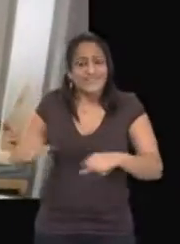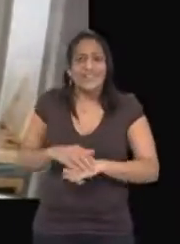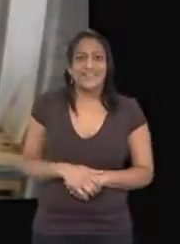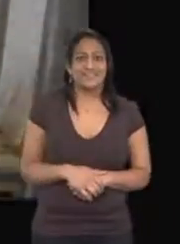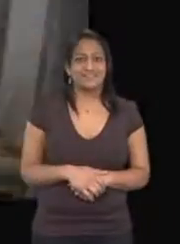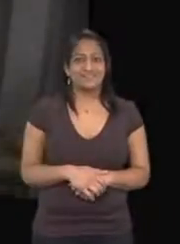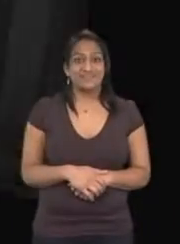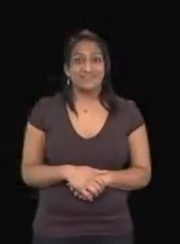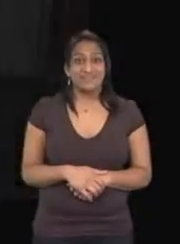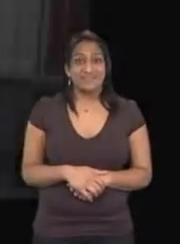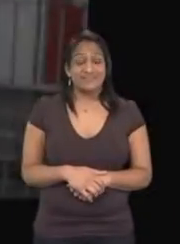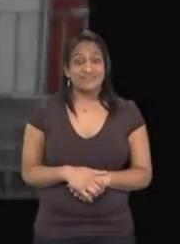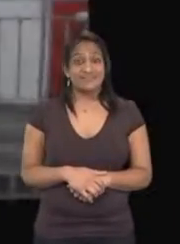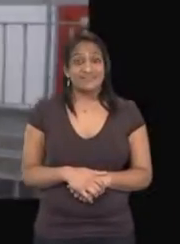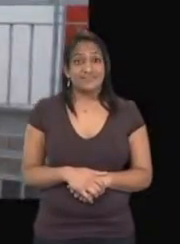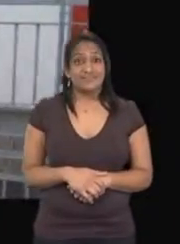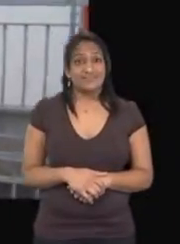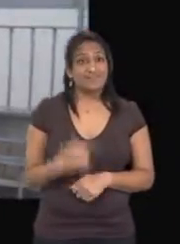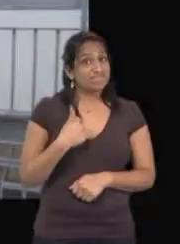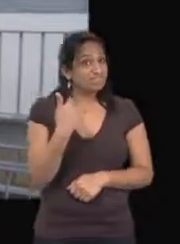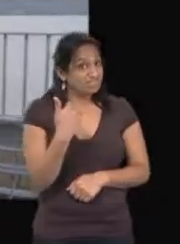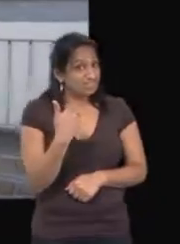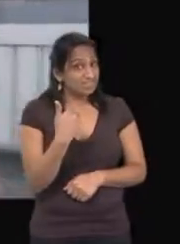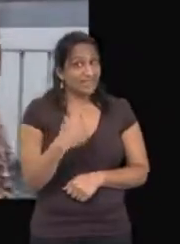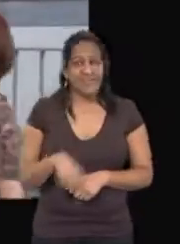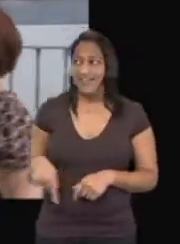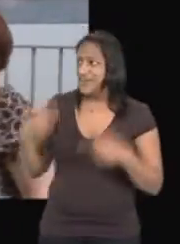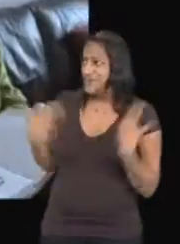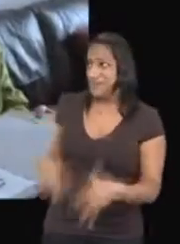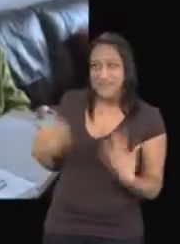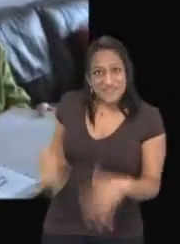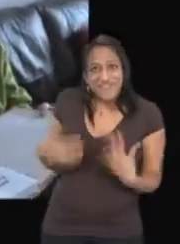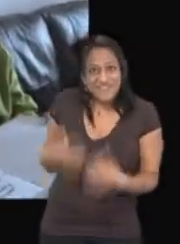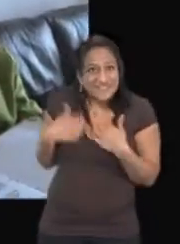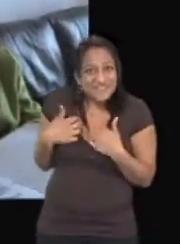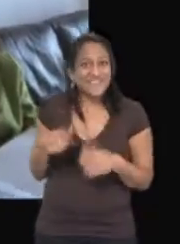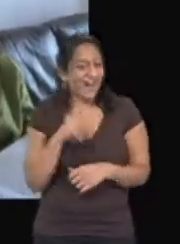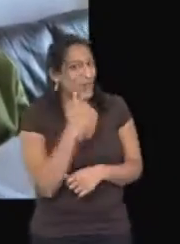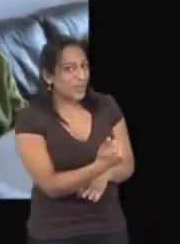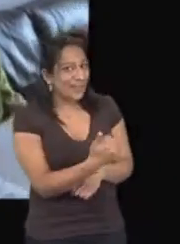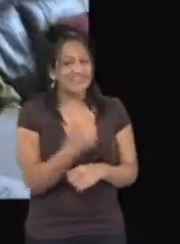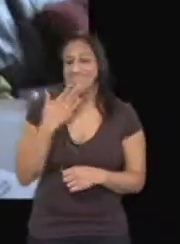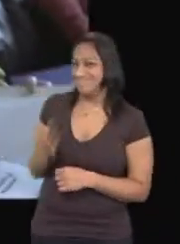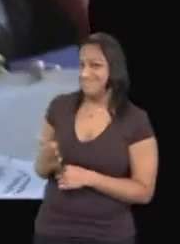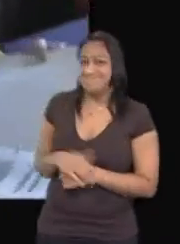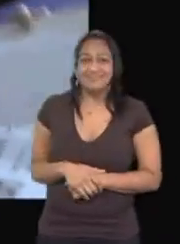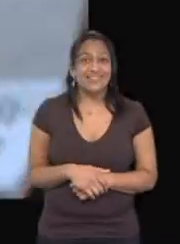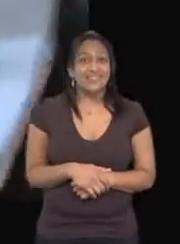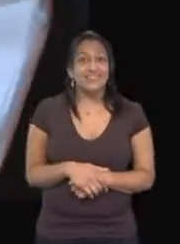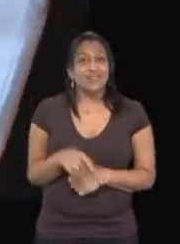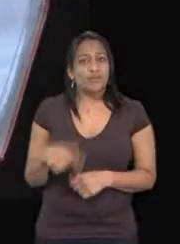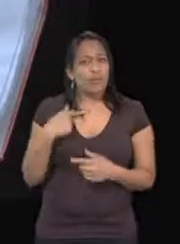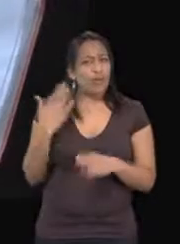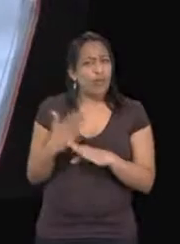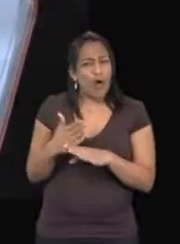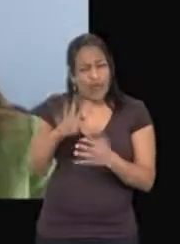in. Good. This is monumentous, isn't it? You look really well. Thank you. We've worked for this for such a long